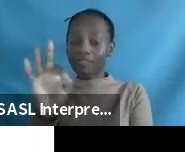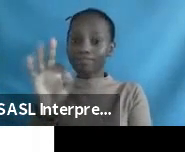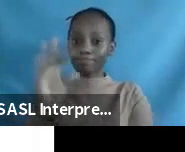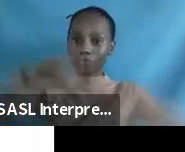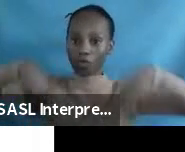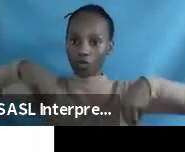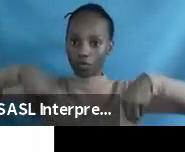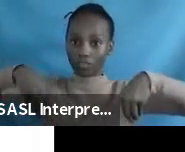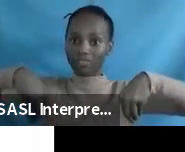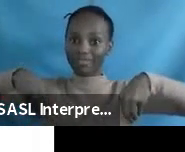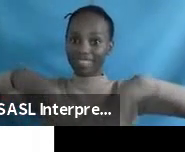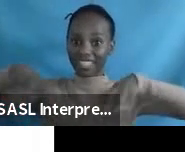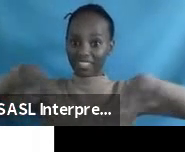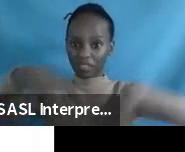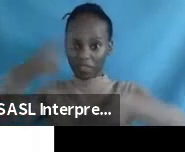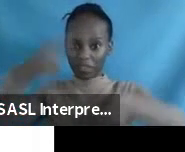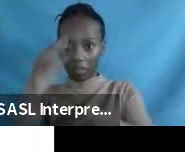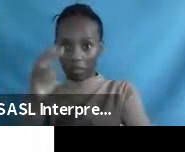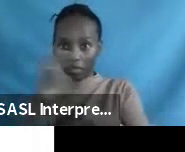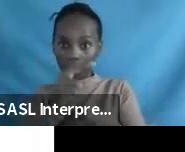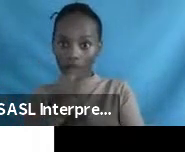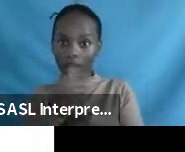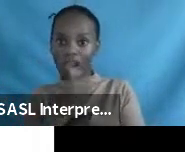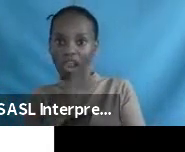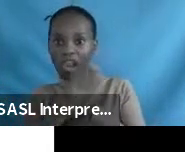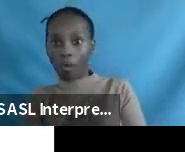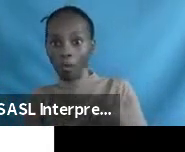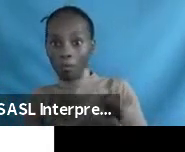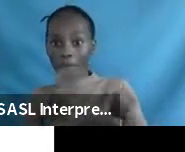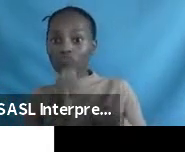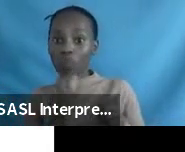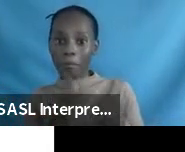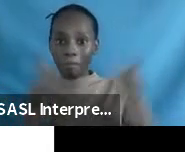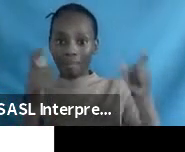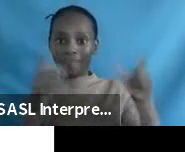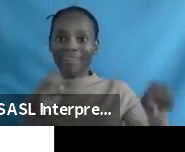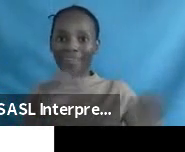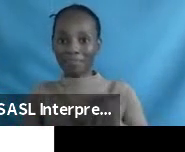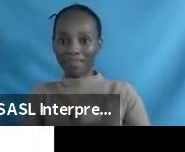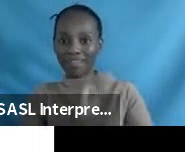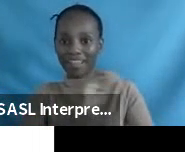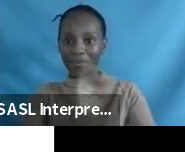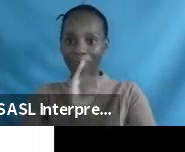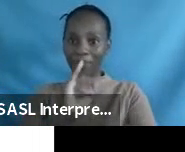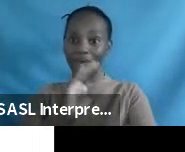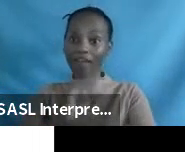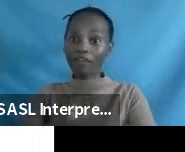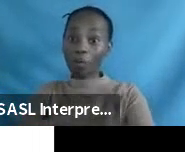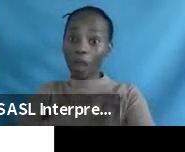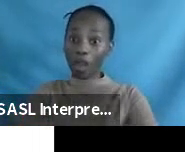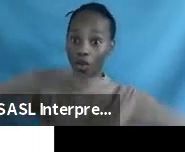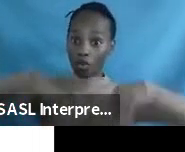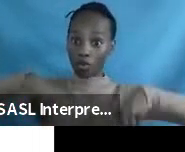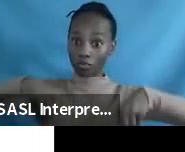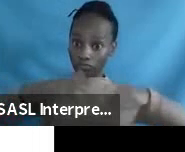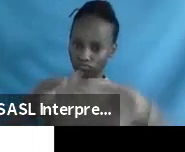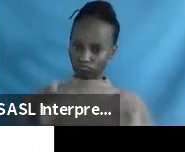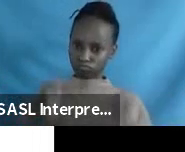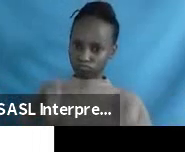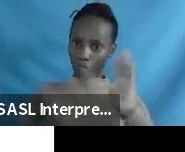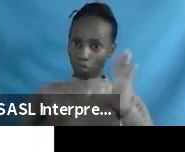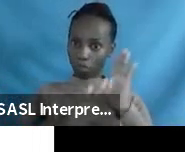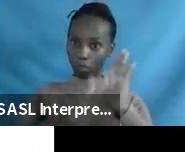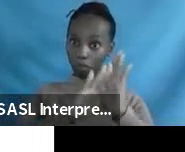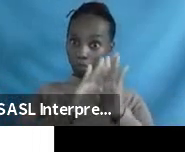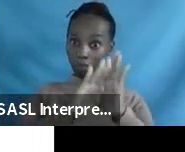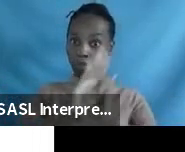low, but it is the exodus of everything. Because if corruption can be eradicated, you are going to close out